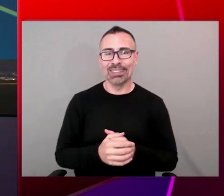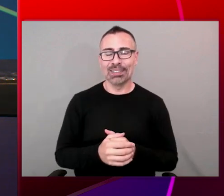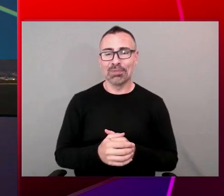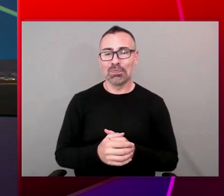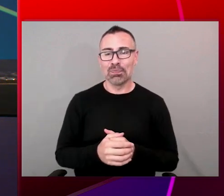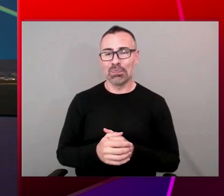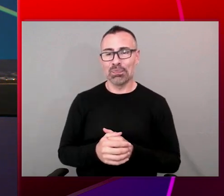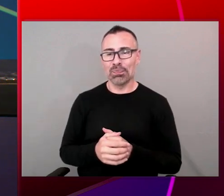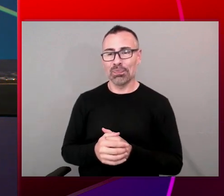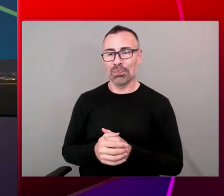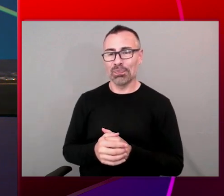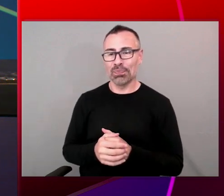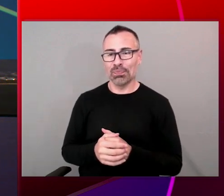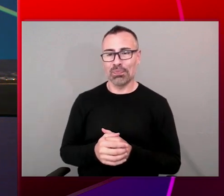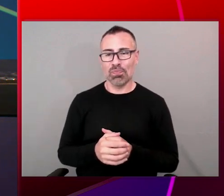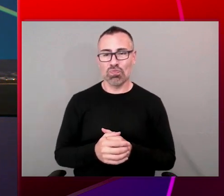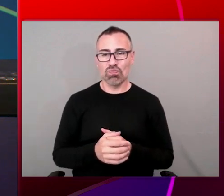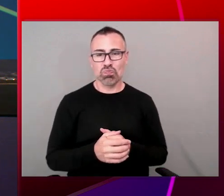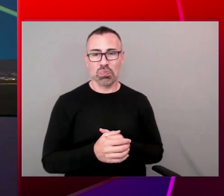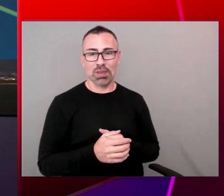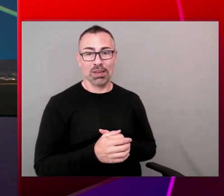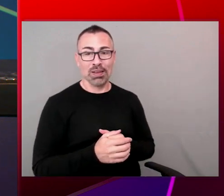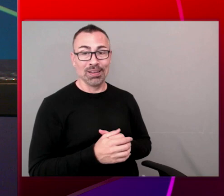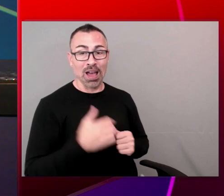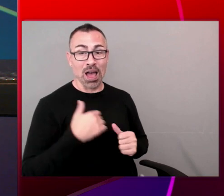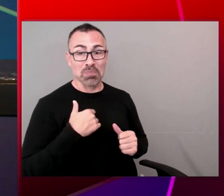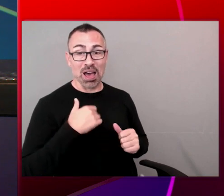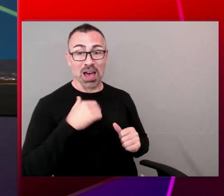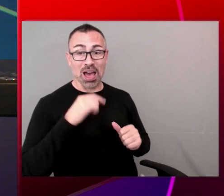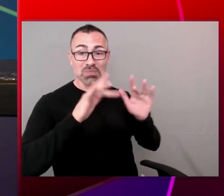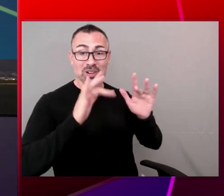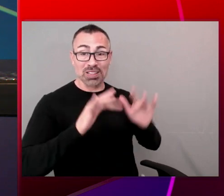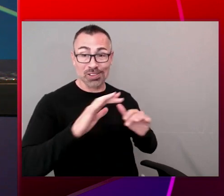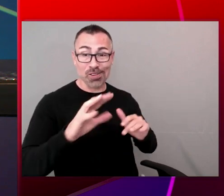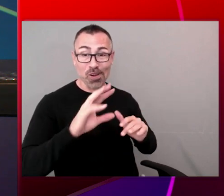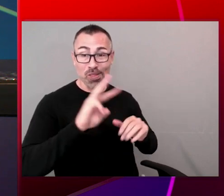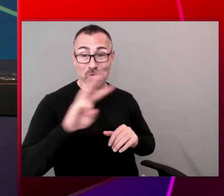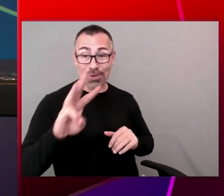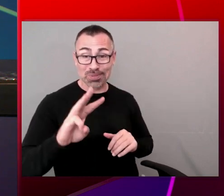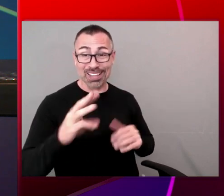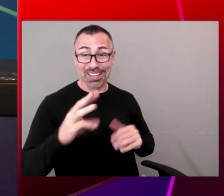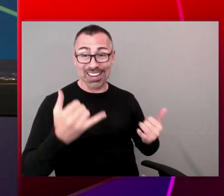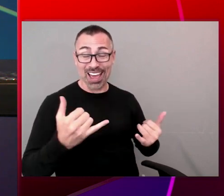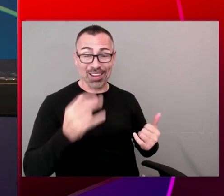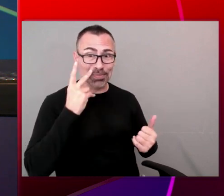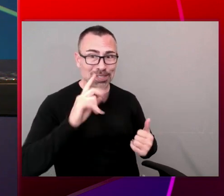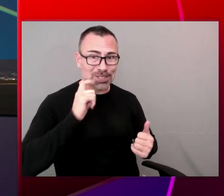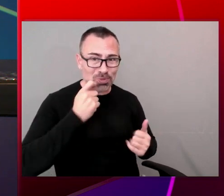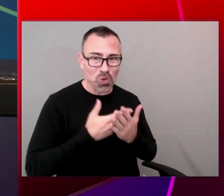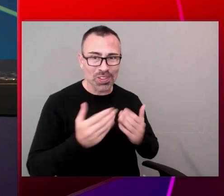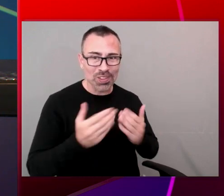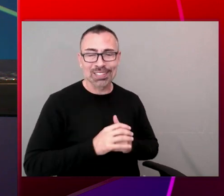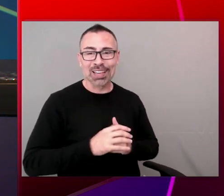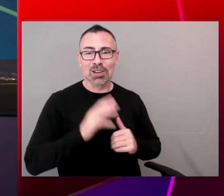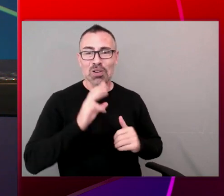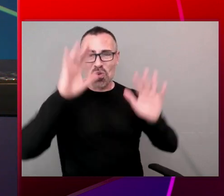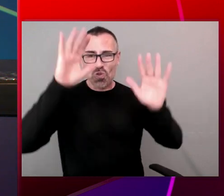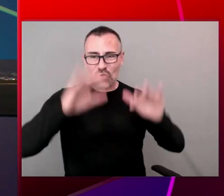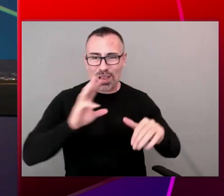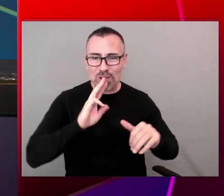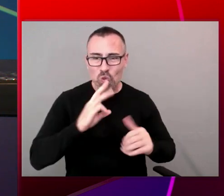I'm seeing cool stuff like rainwater collection systems and sending water back to farmers